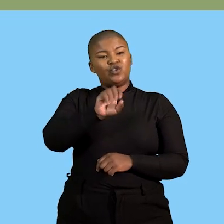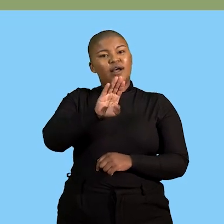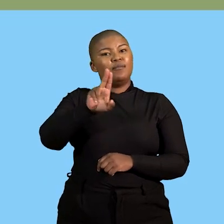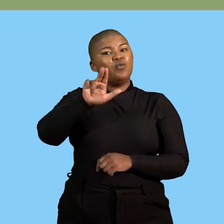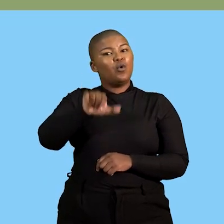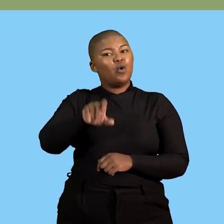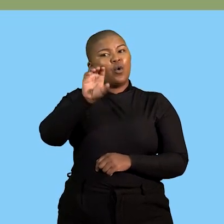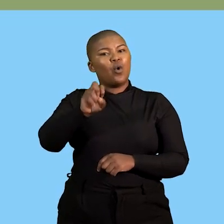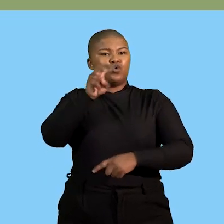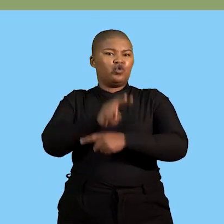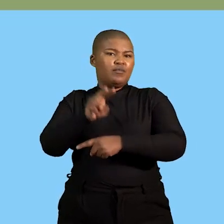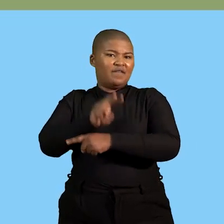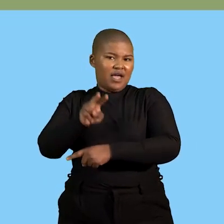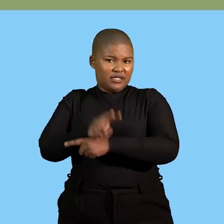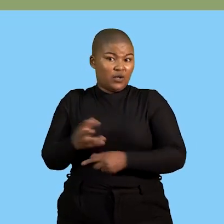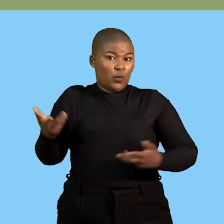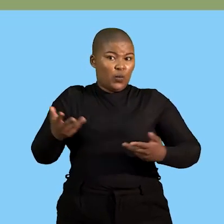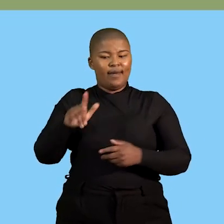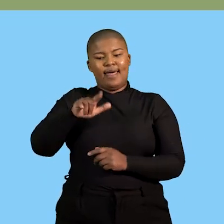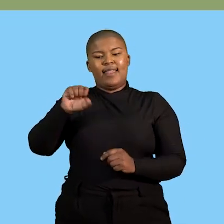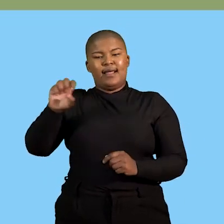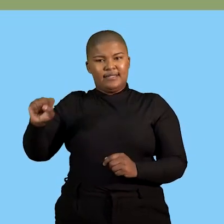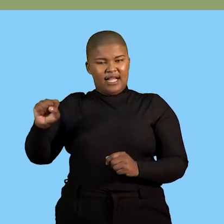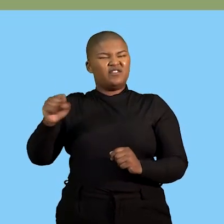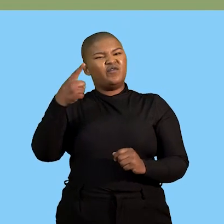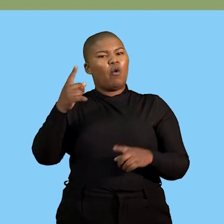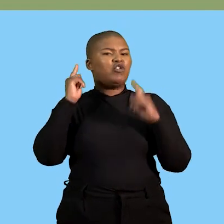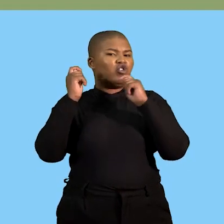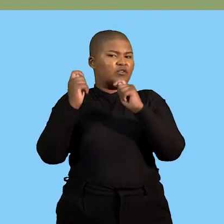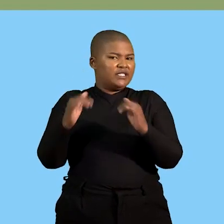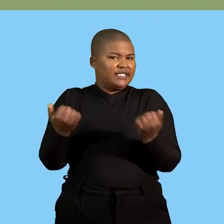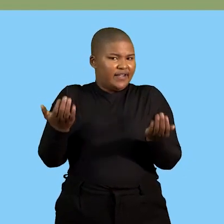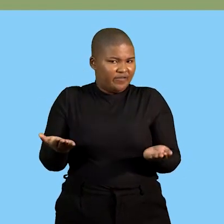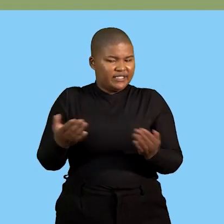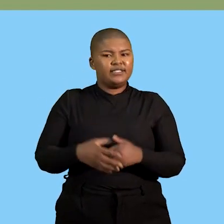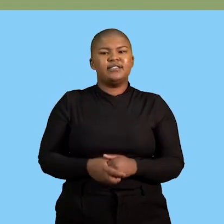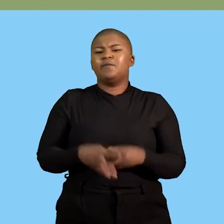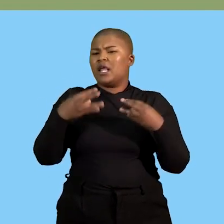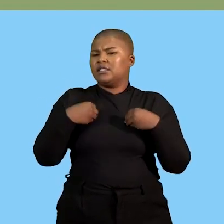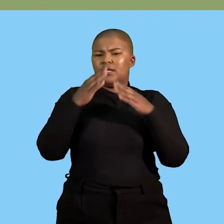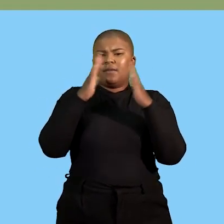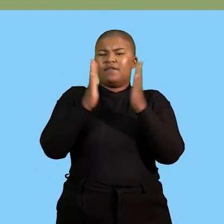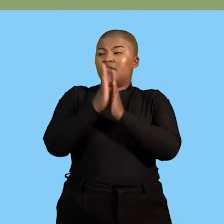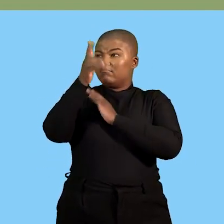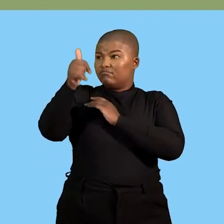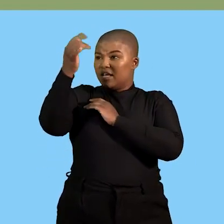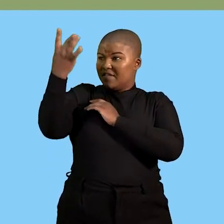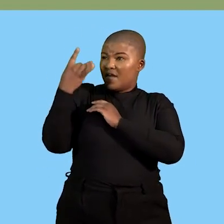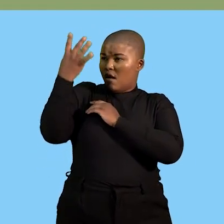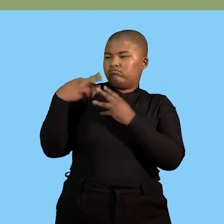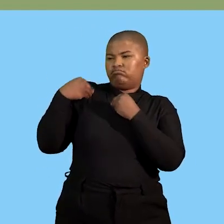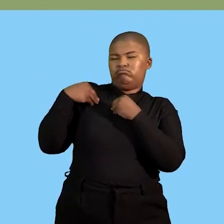is a supervisor at Leletu Shuttle Services and accepts every idea from